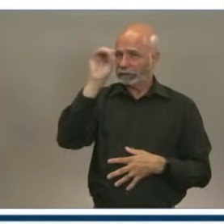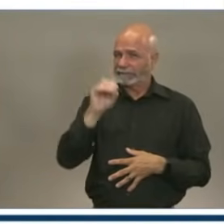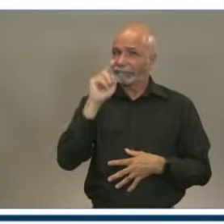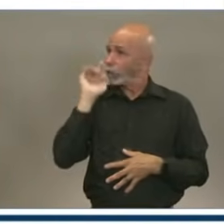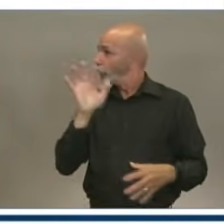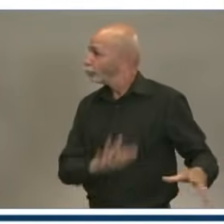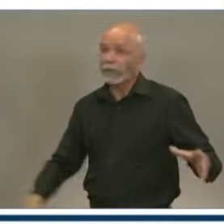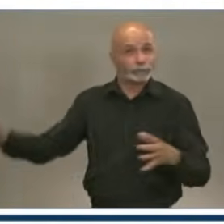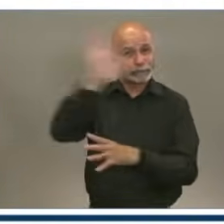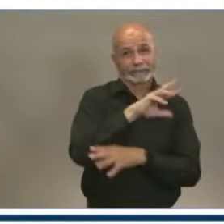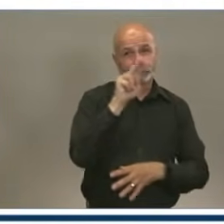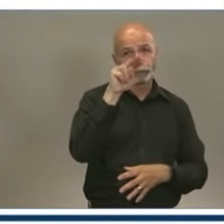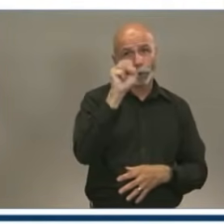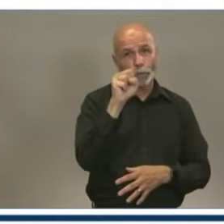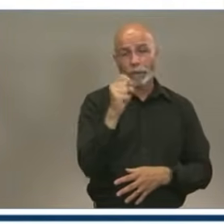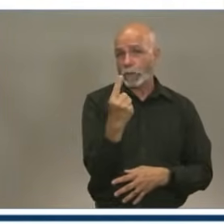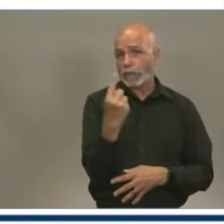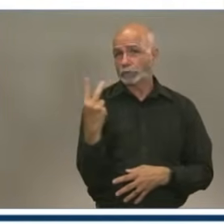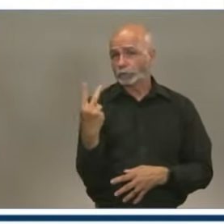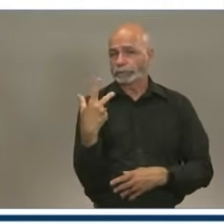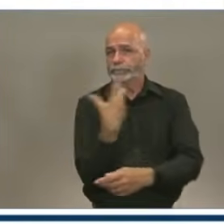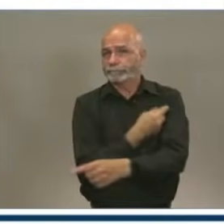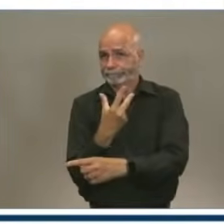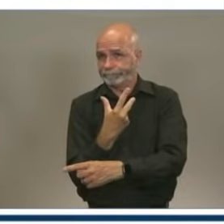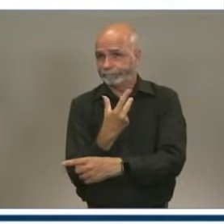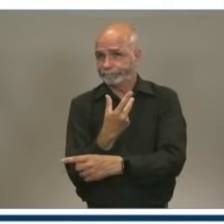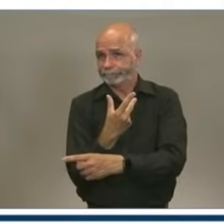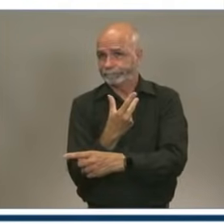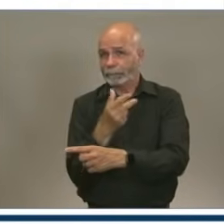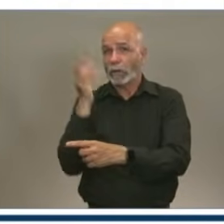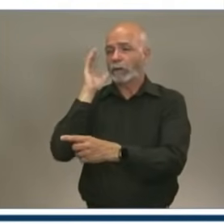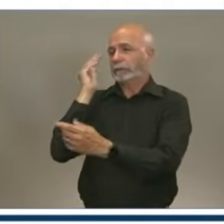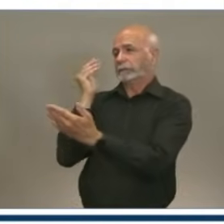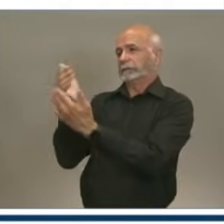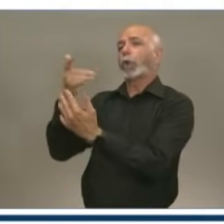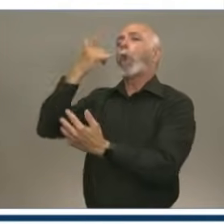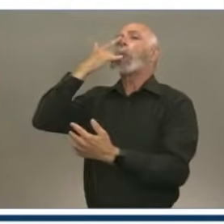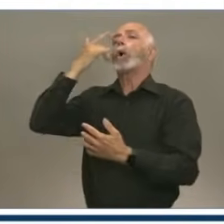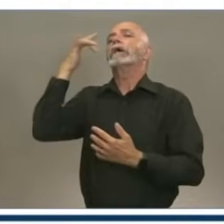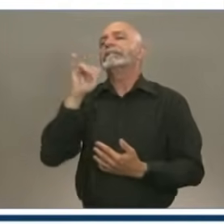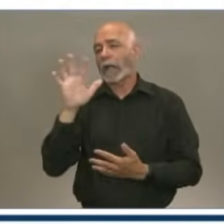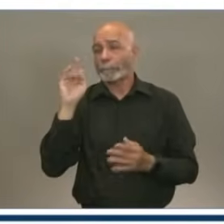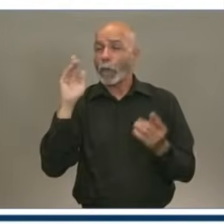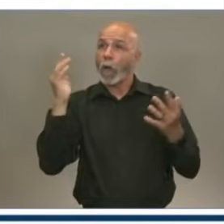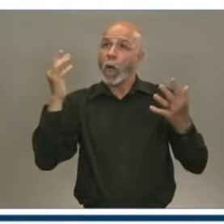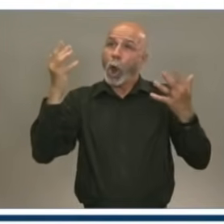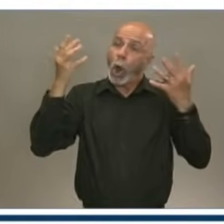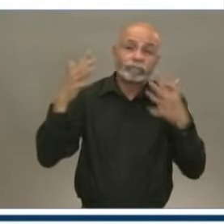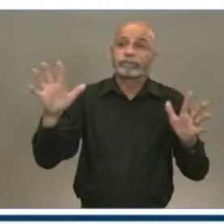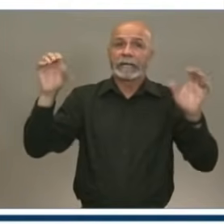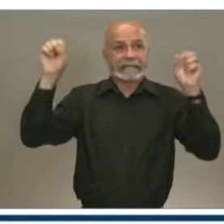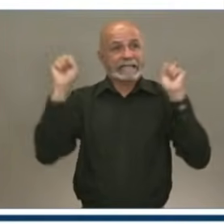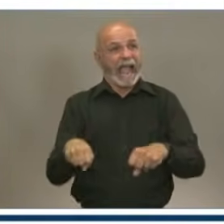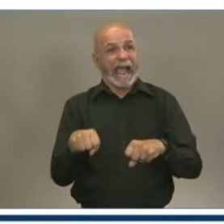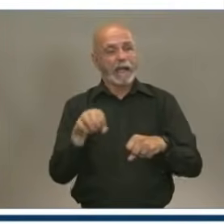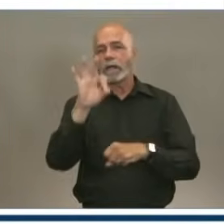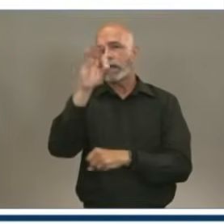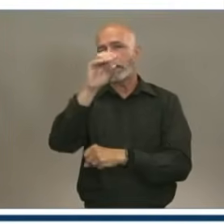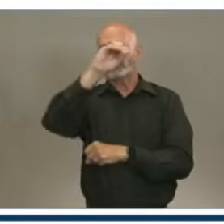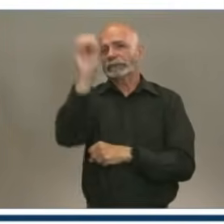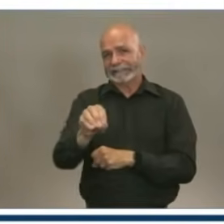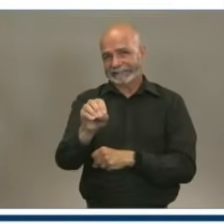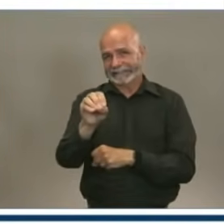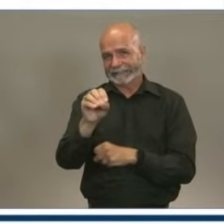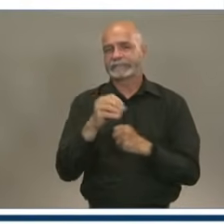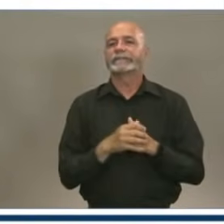doses, which would then put us around that 90% mark of eligible. So I think we can get there. The epidemiologists